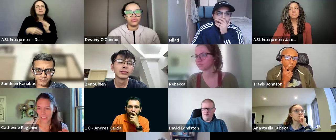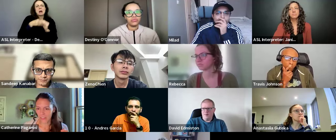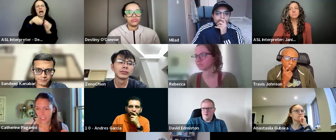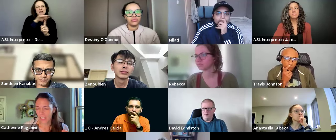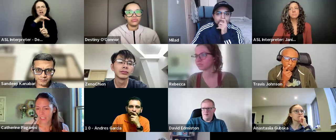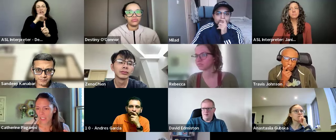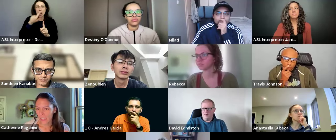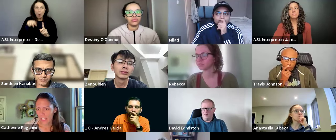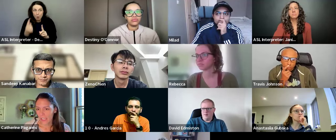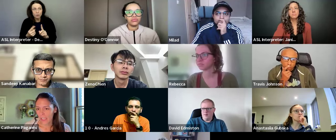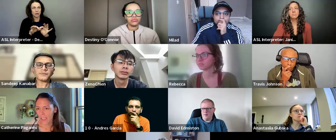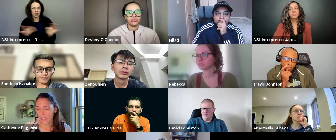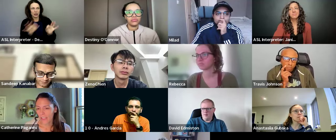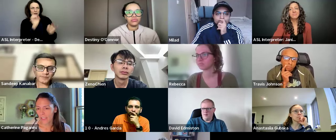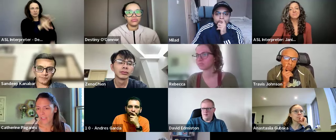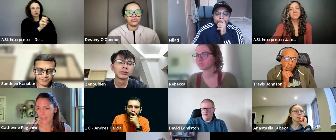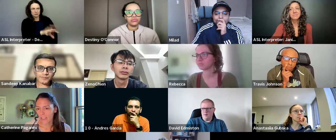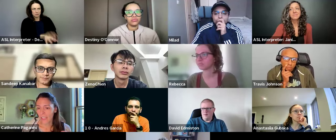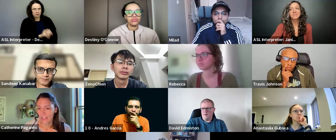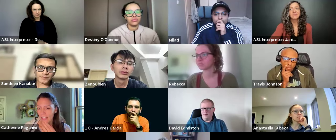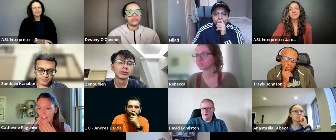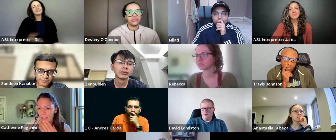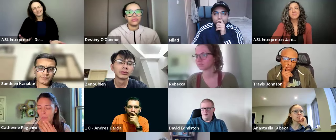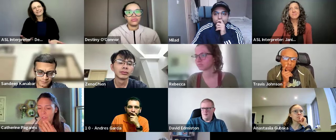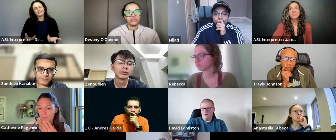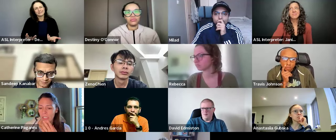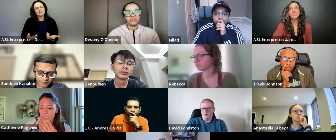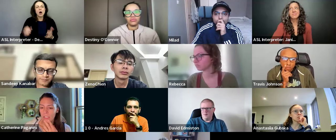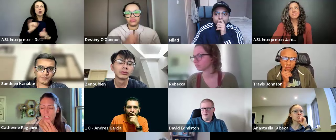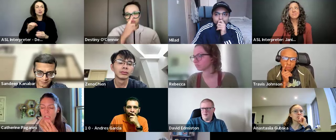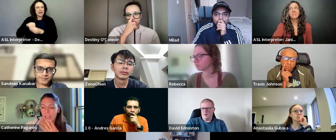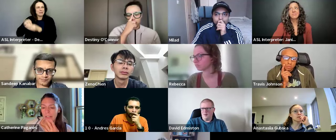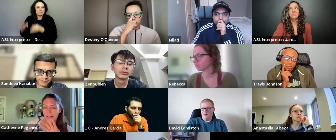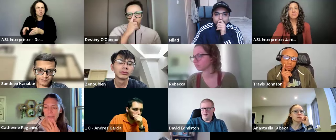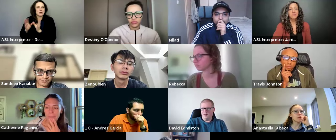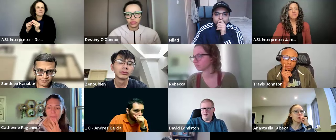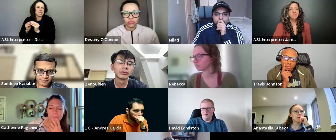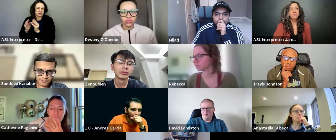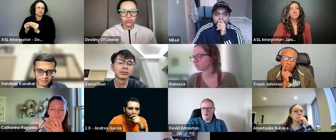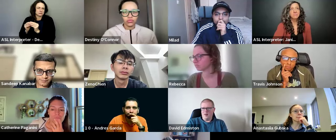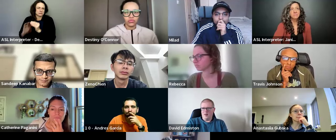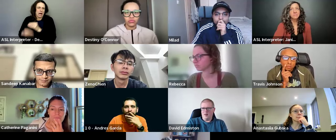not just the link, right? And yeah, and then the in-person meetings.